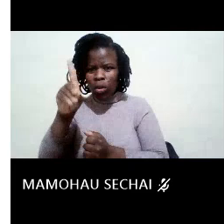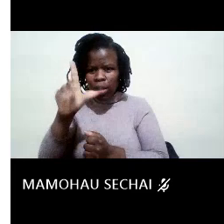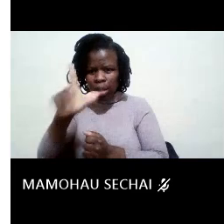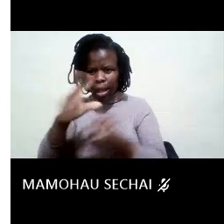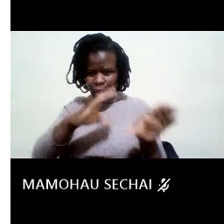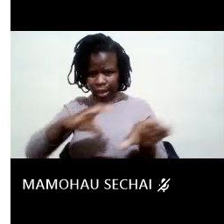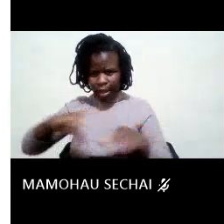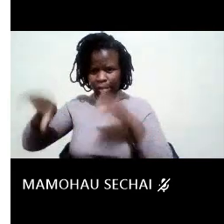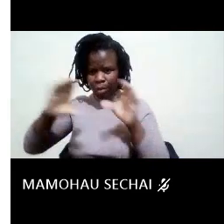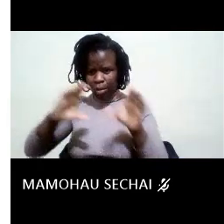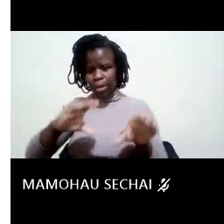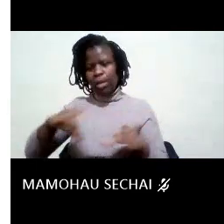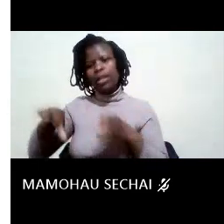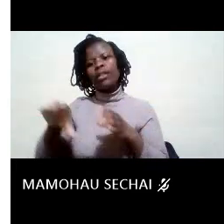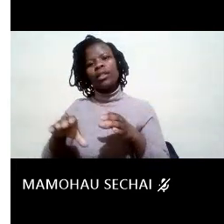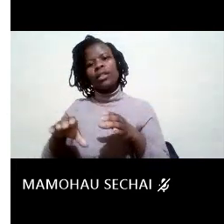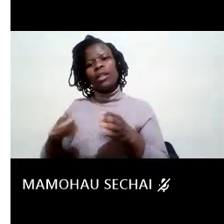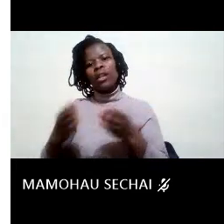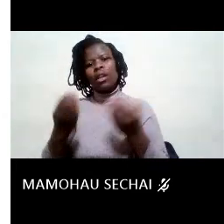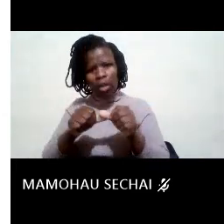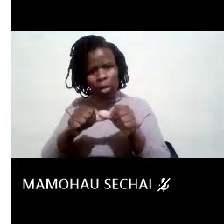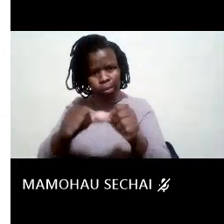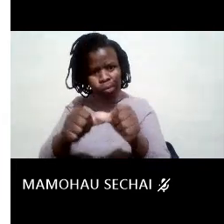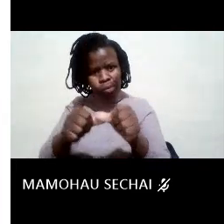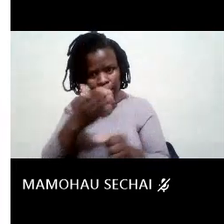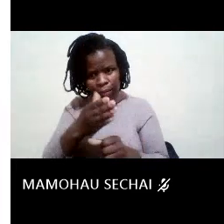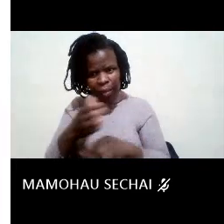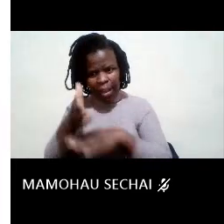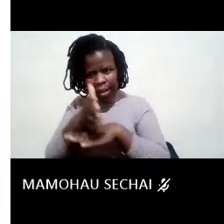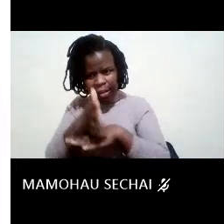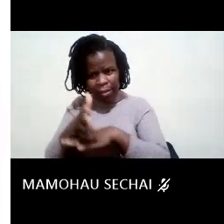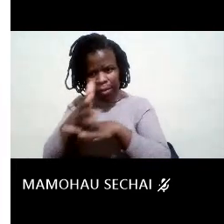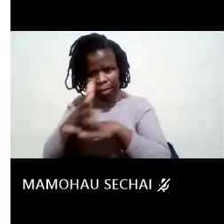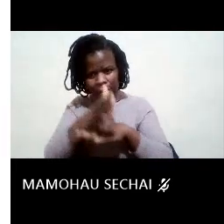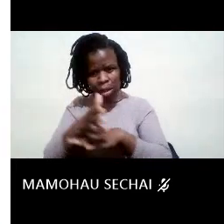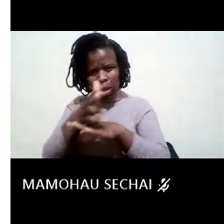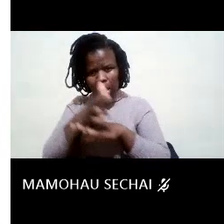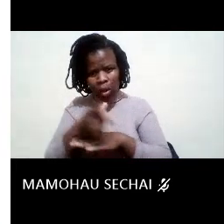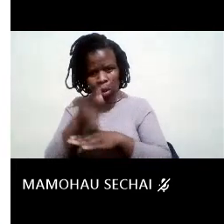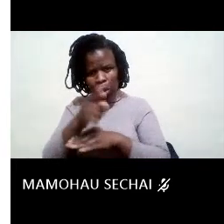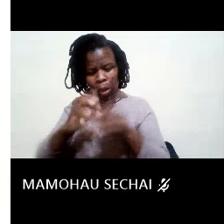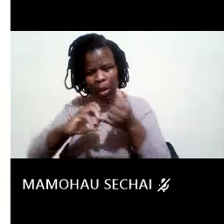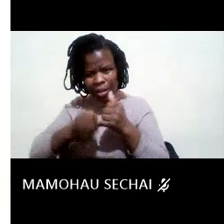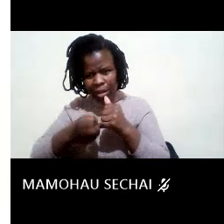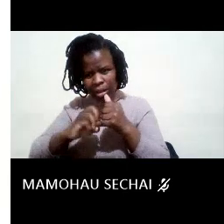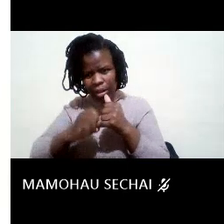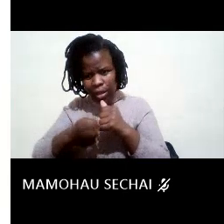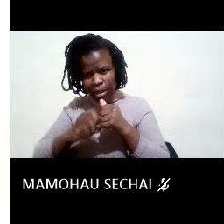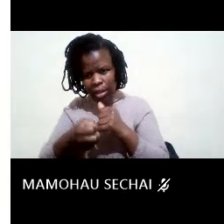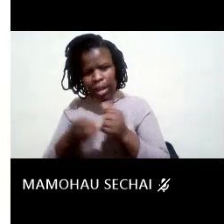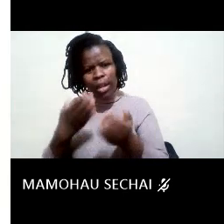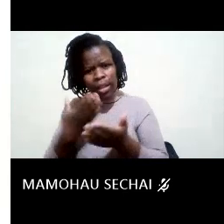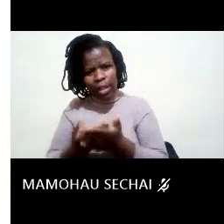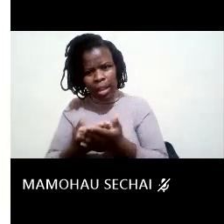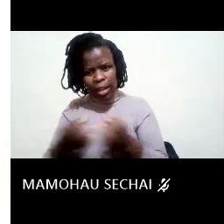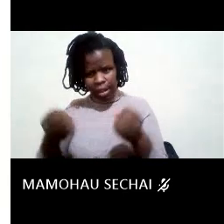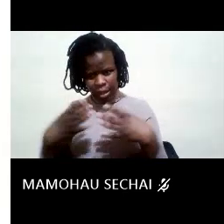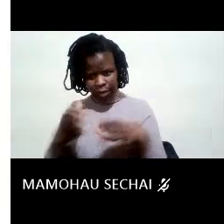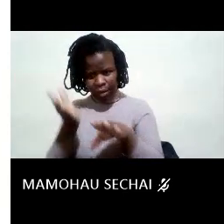there. Then you just go through. This video is about this lady. She's trying to give a differentiation between curriculum